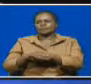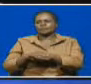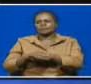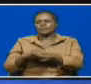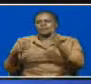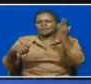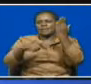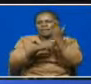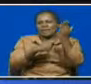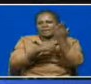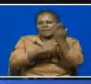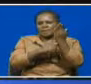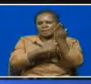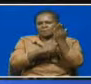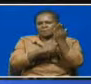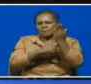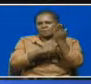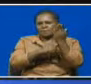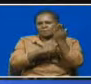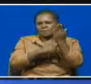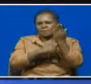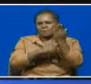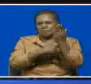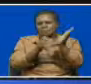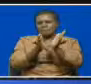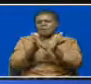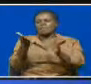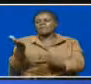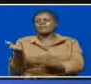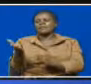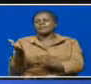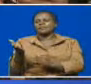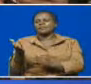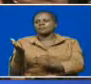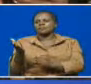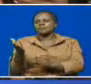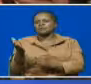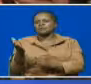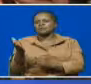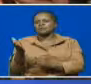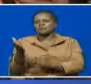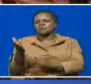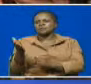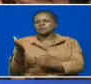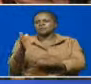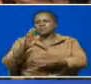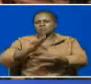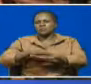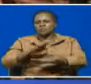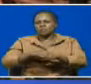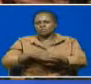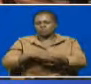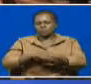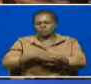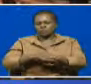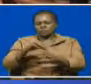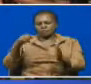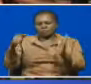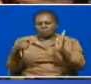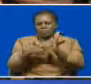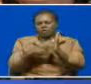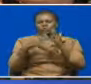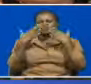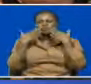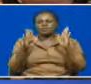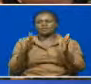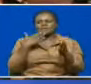Reputation is who they are in public. You see what I'm saying? Yes. I guess that's a very good place to end, because at